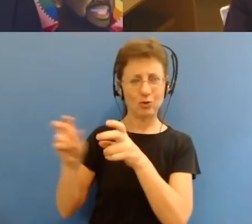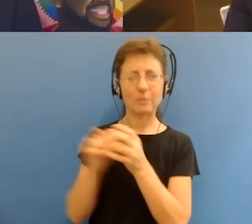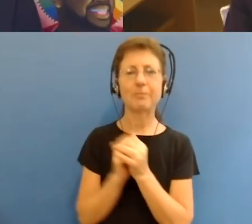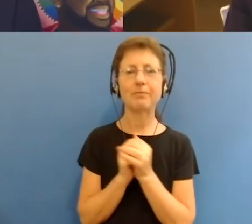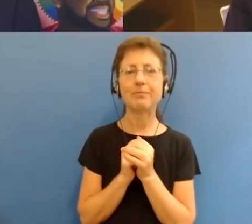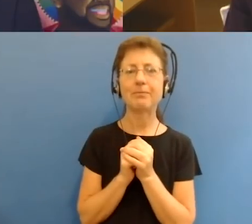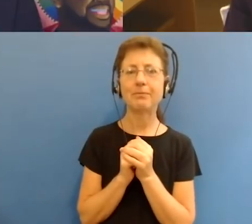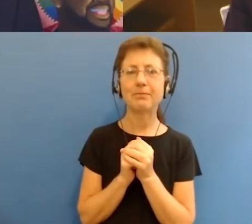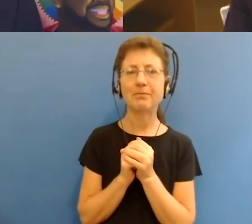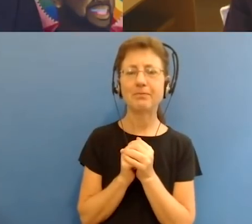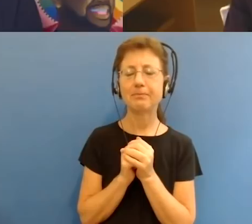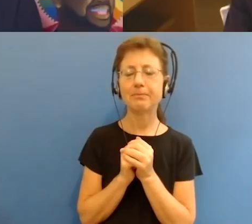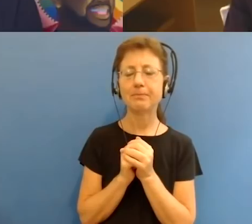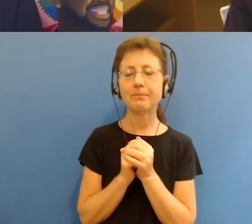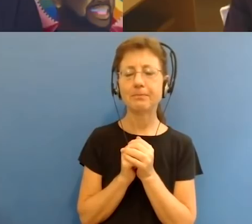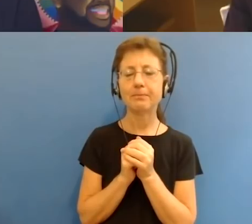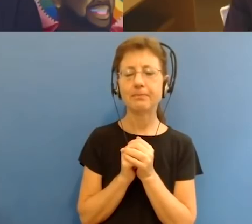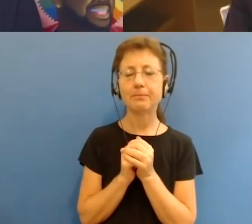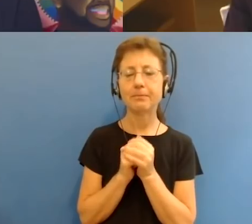many years,